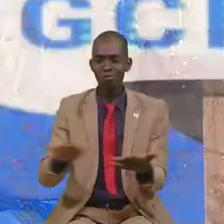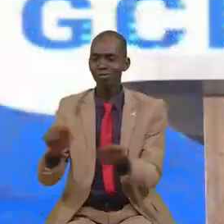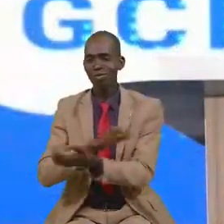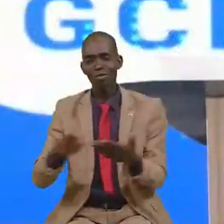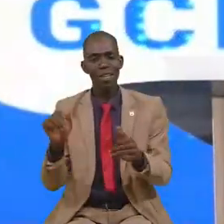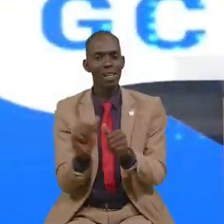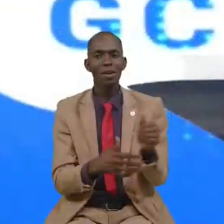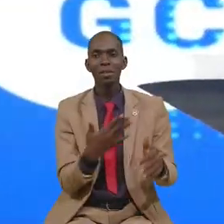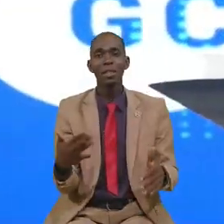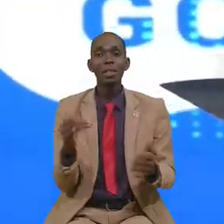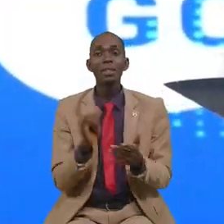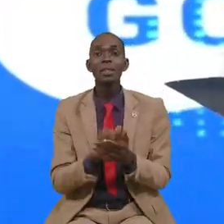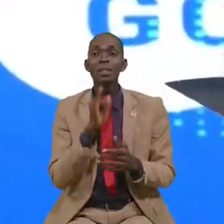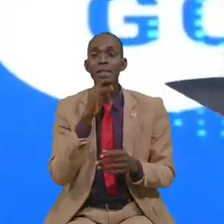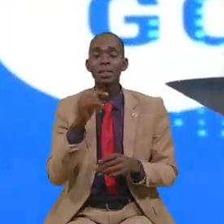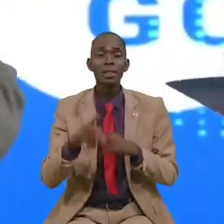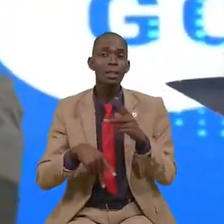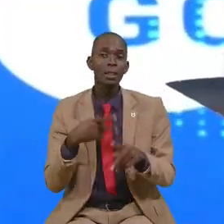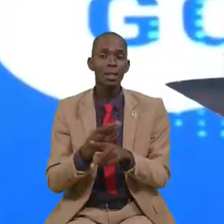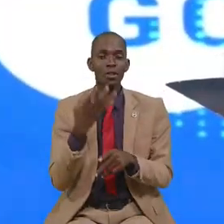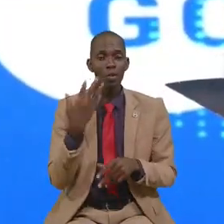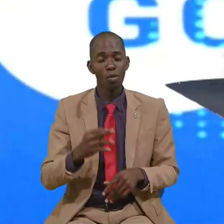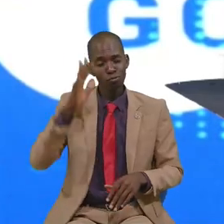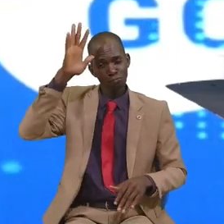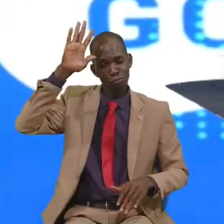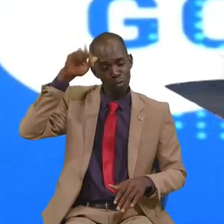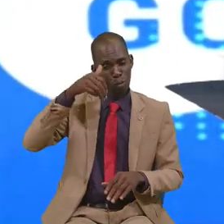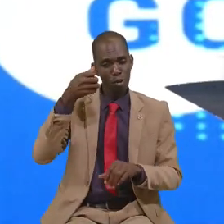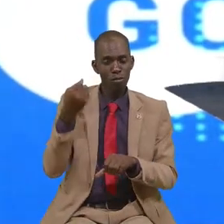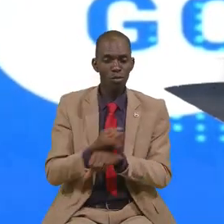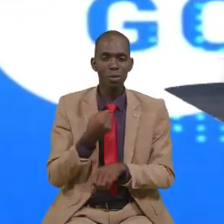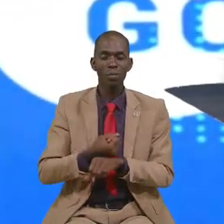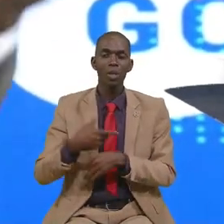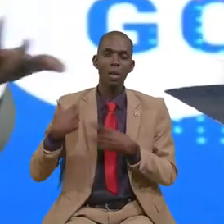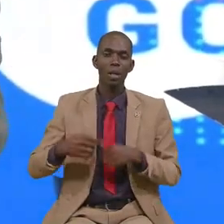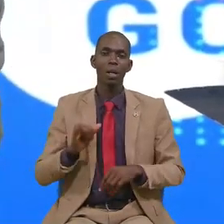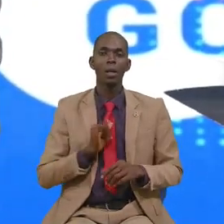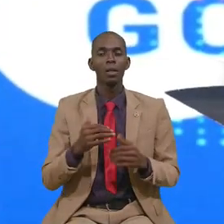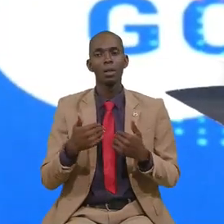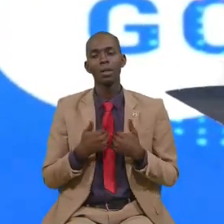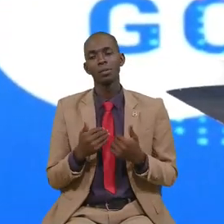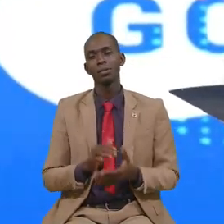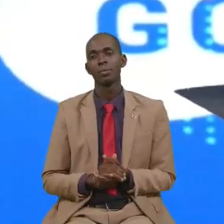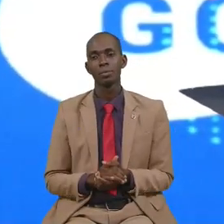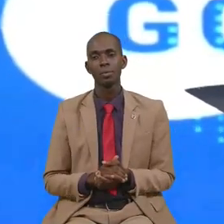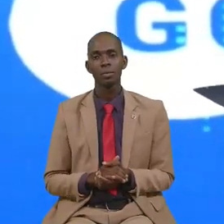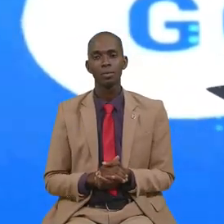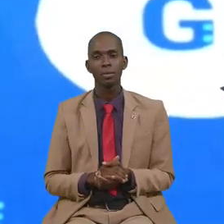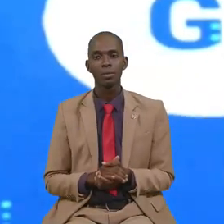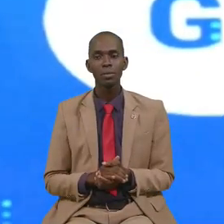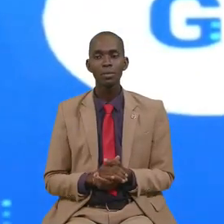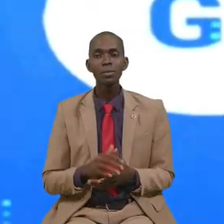That's the kind of stony heart I had. And the